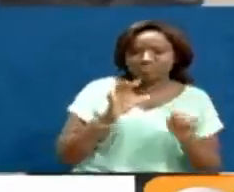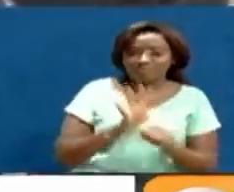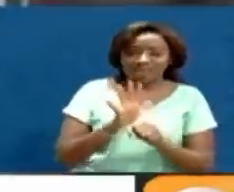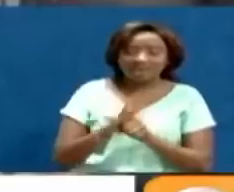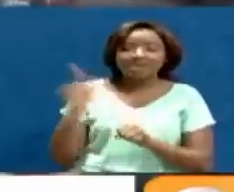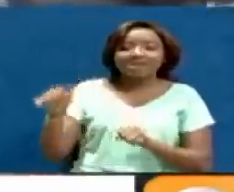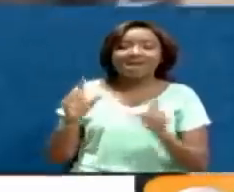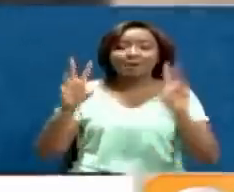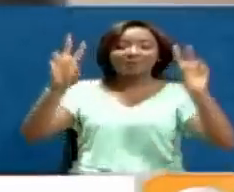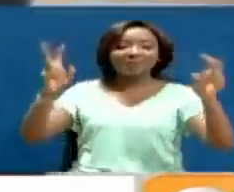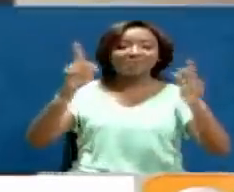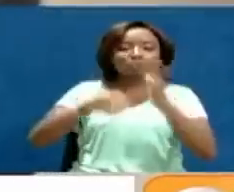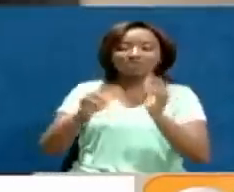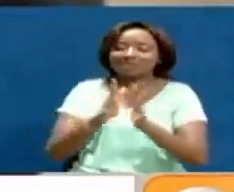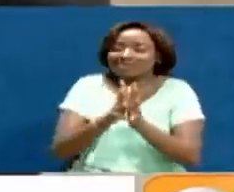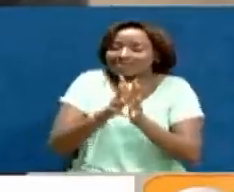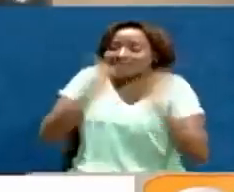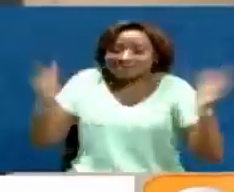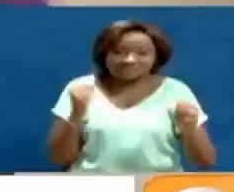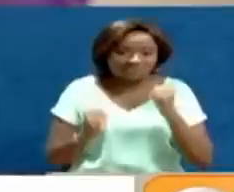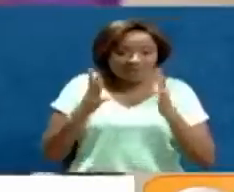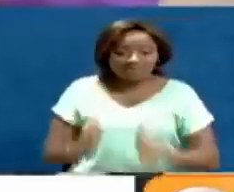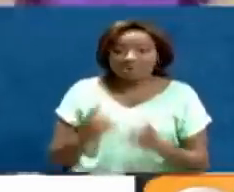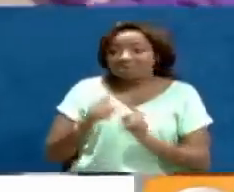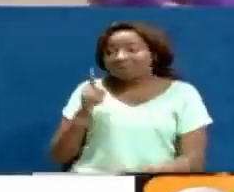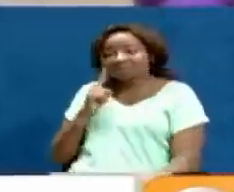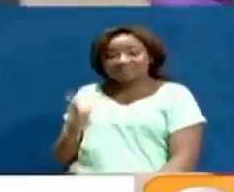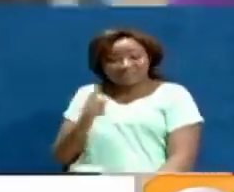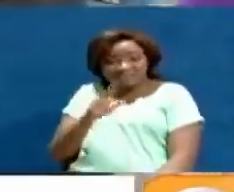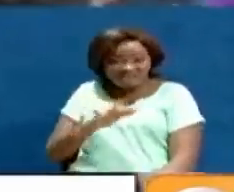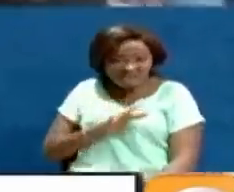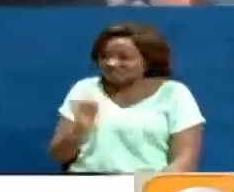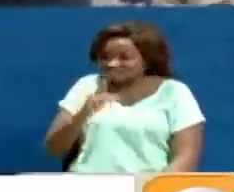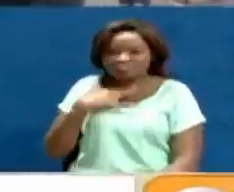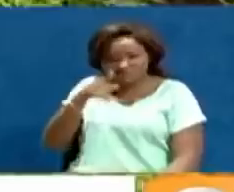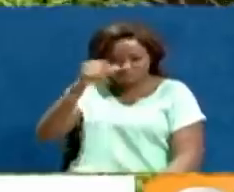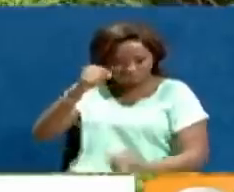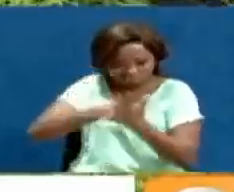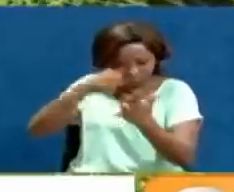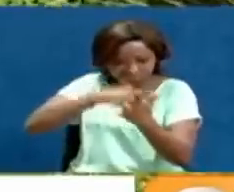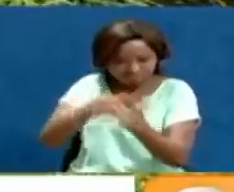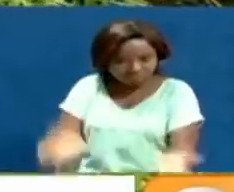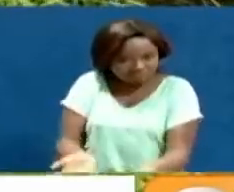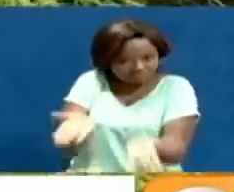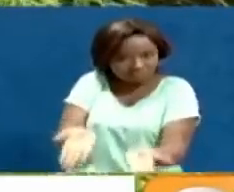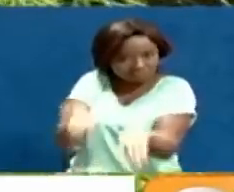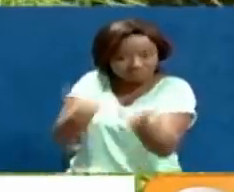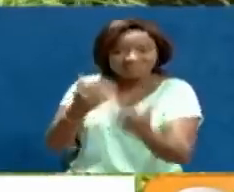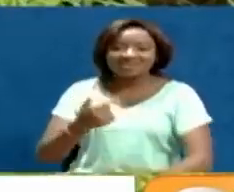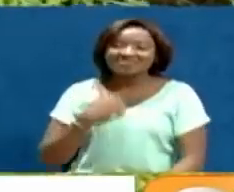greatest marathoner of all times. But for Grace, this is not enough. She wants more. I just want